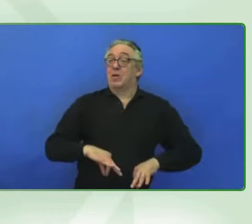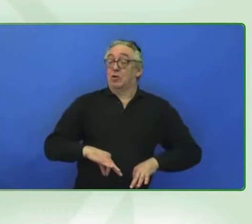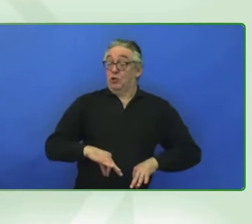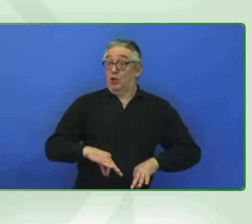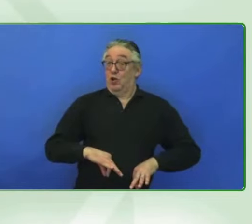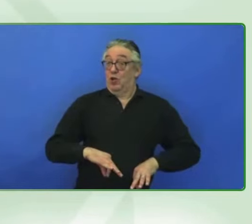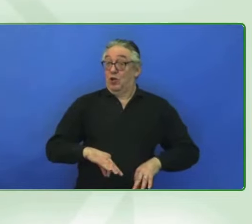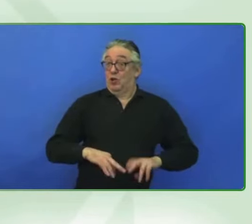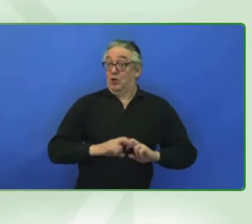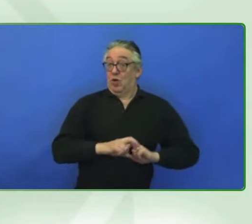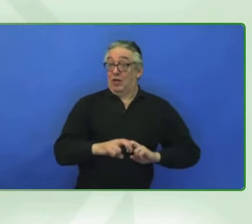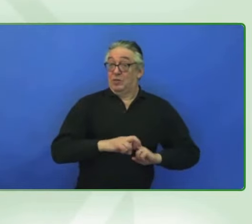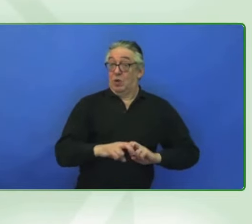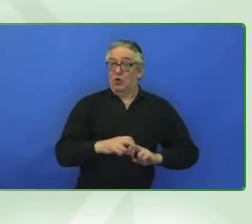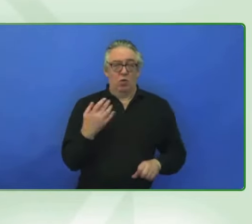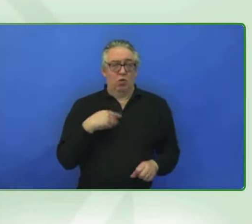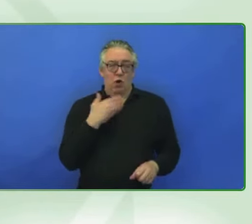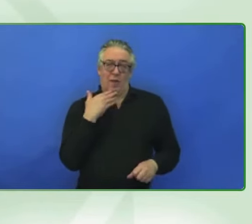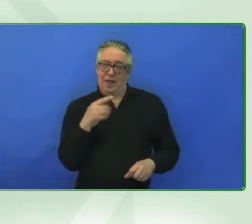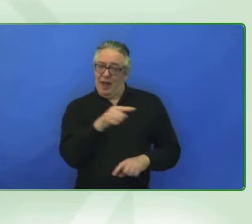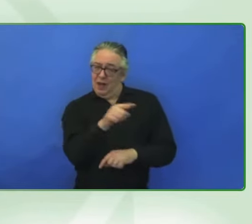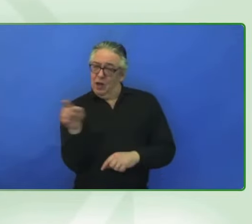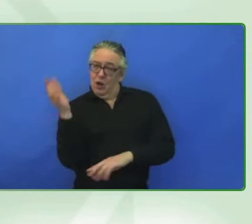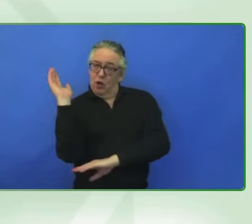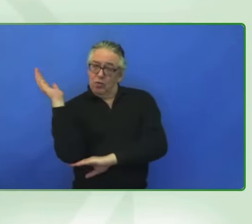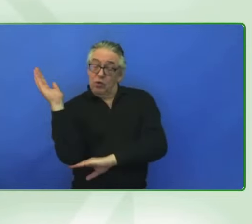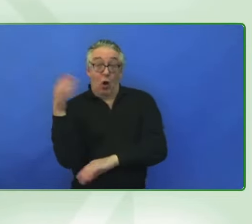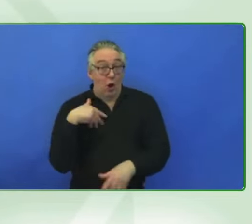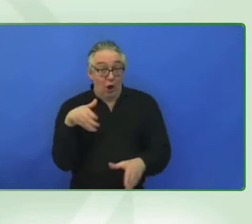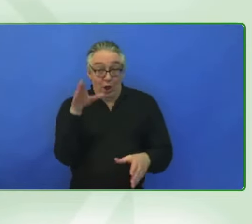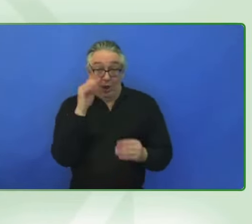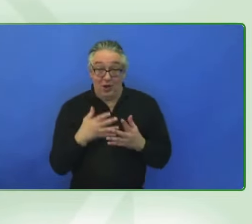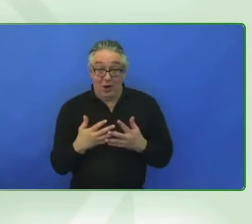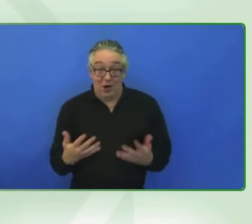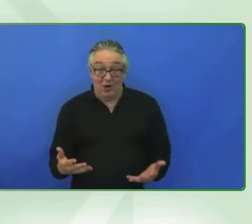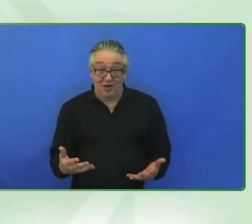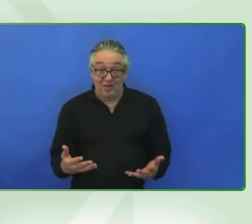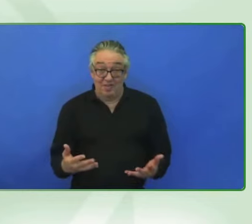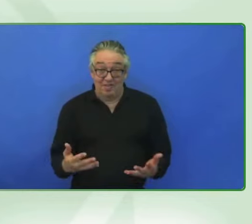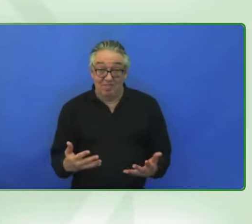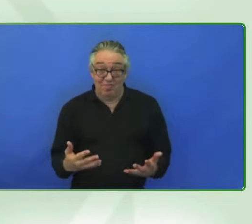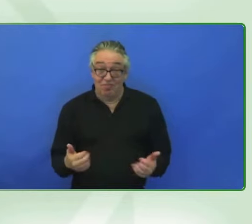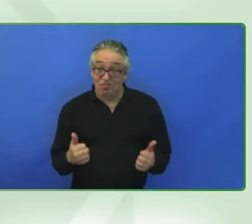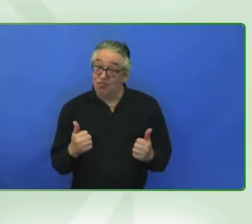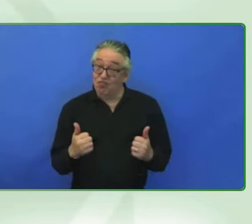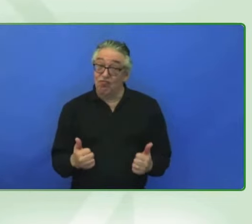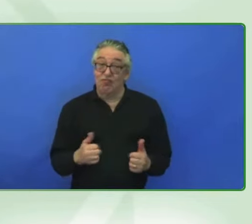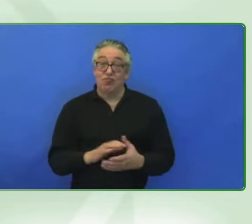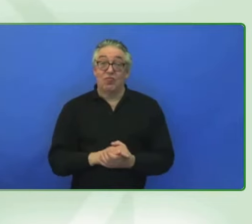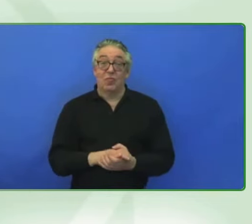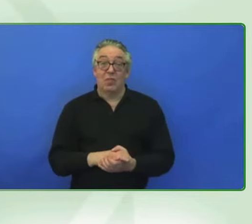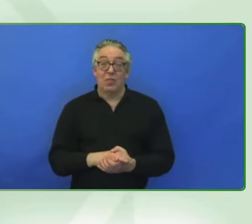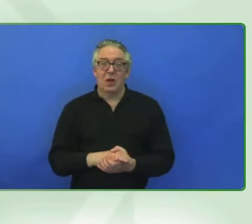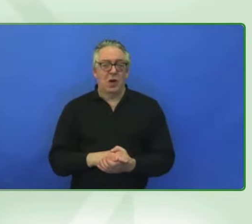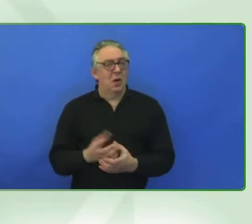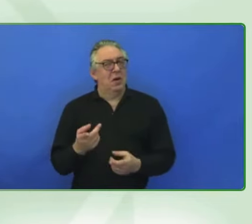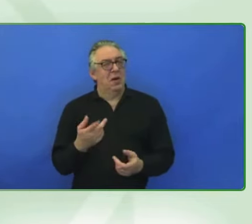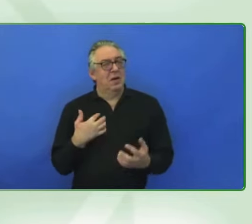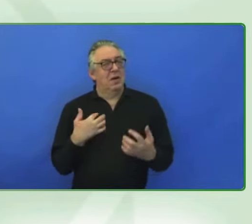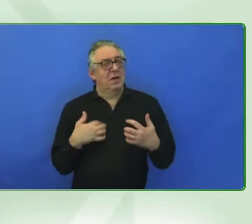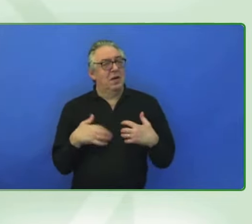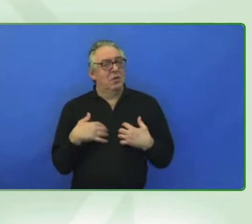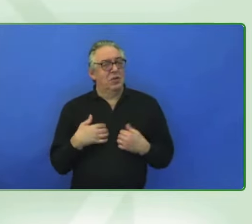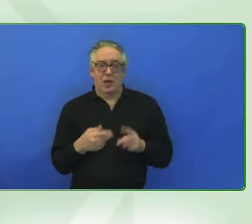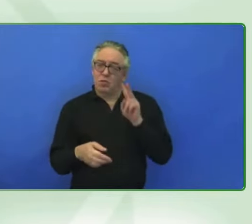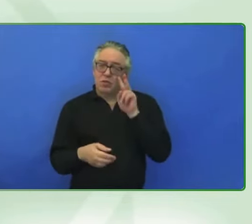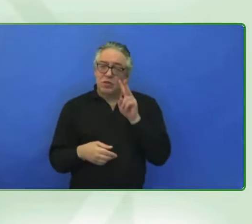the presenters very much. I've learned a lot, and it's really interesting to see the range of innovative